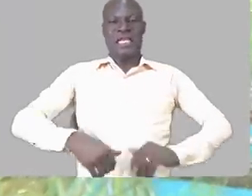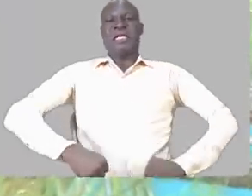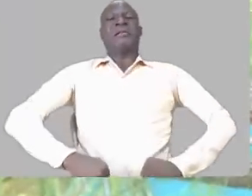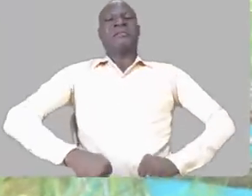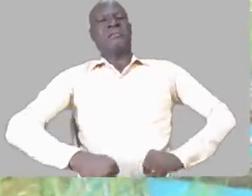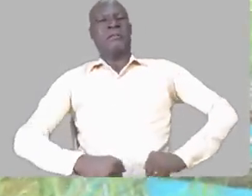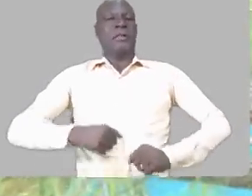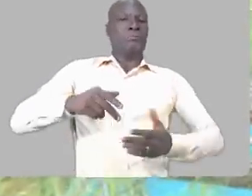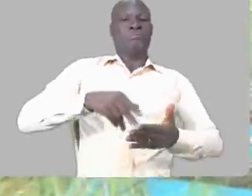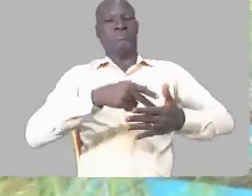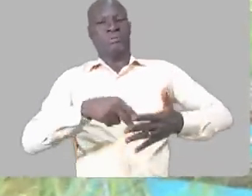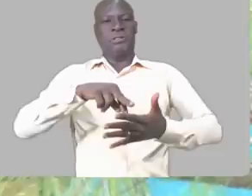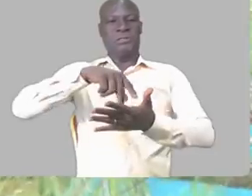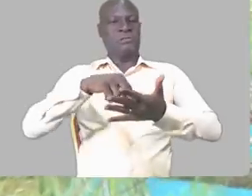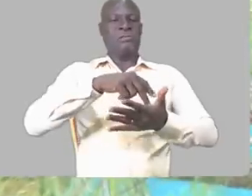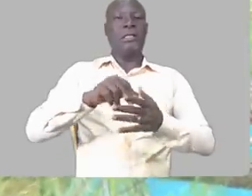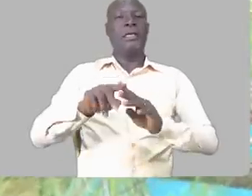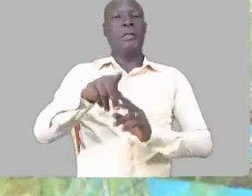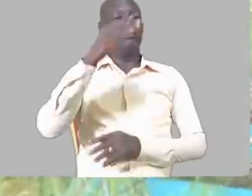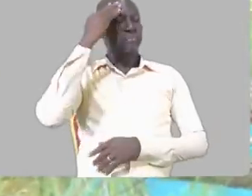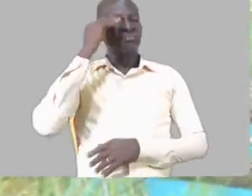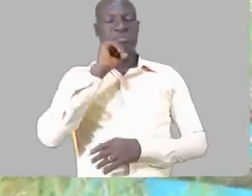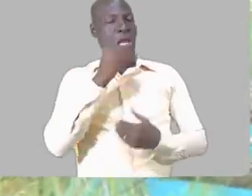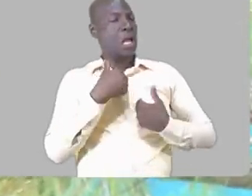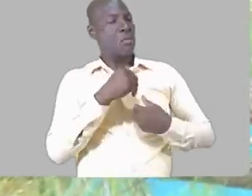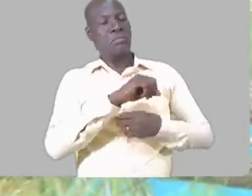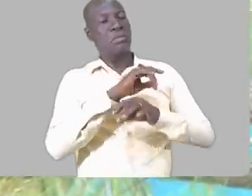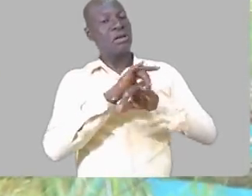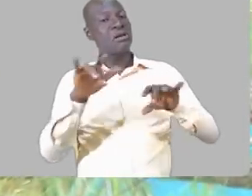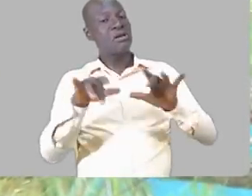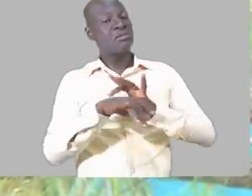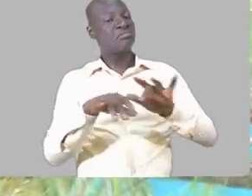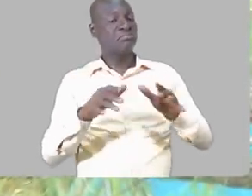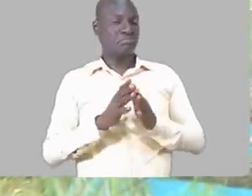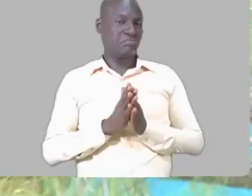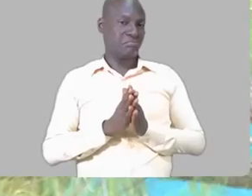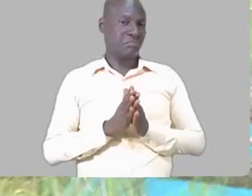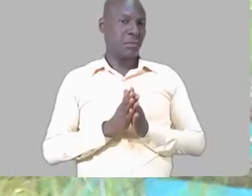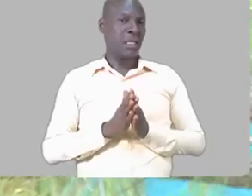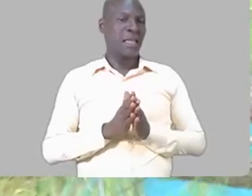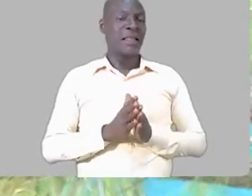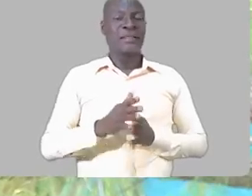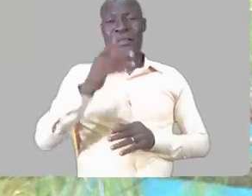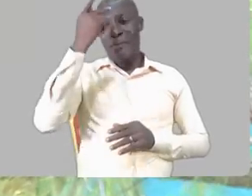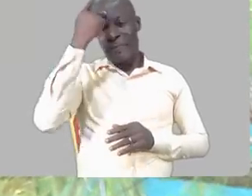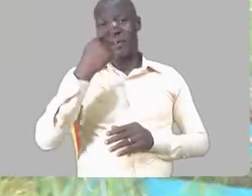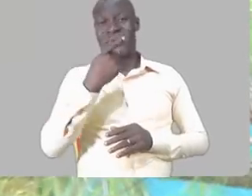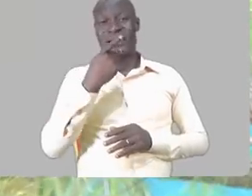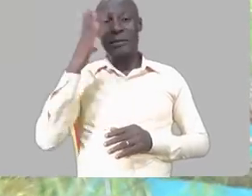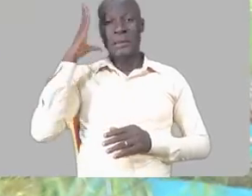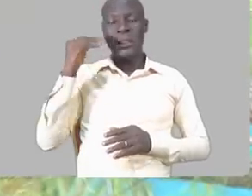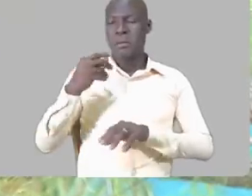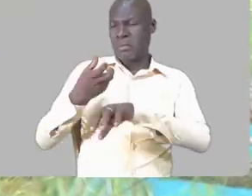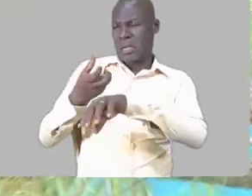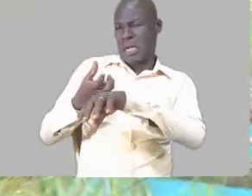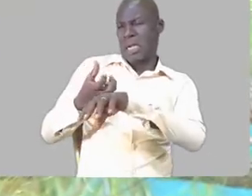yie Oba da wona kaprempo ena no ho. Oba da wona babiane maame ne papa eda no na